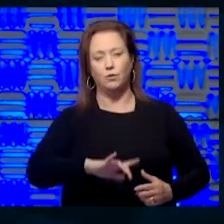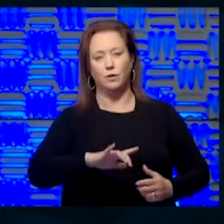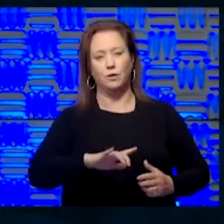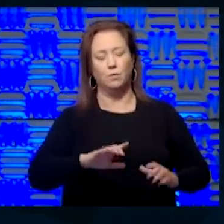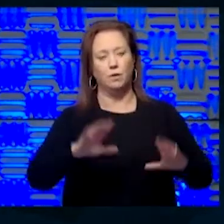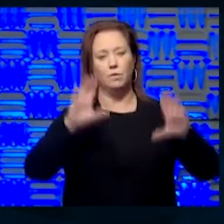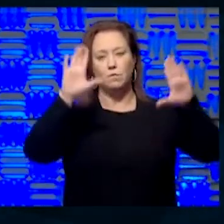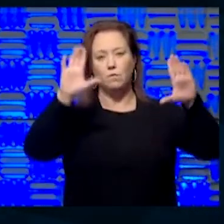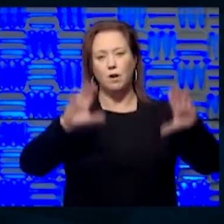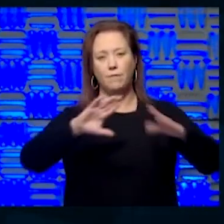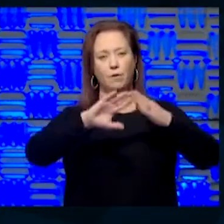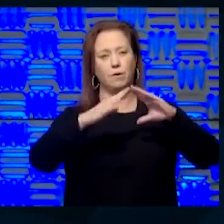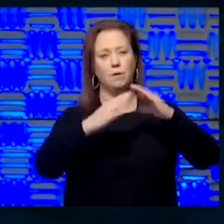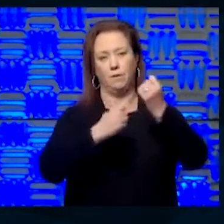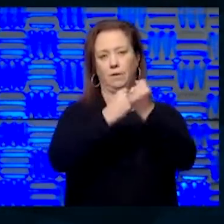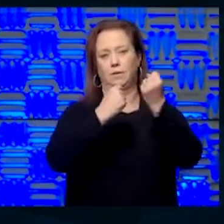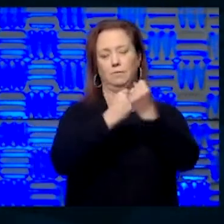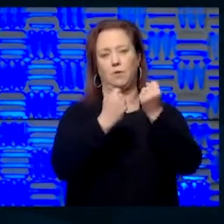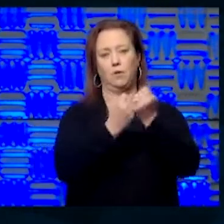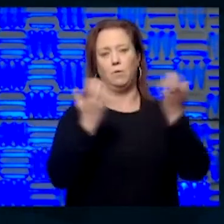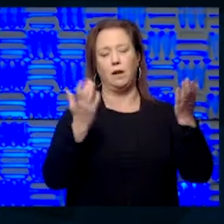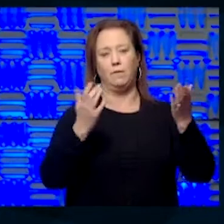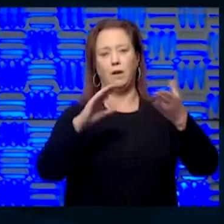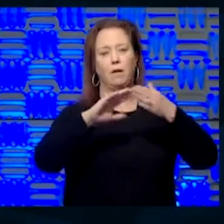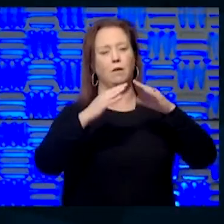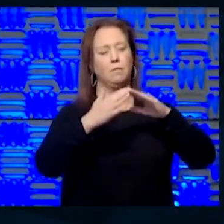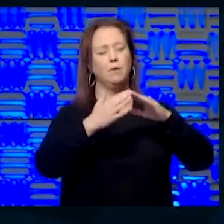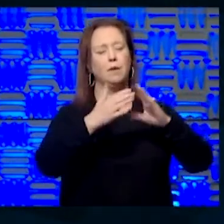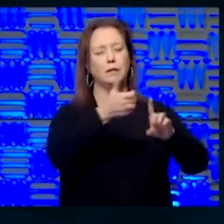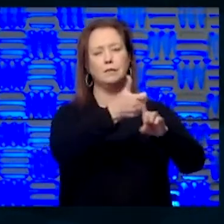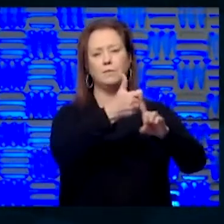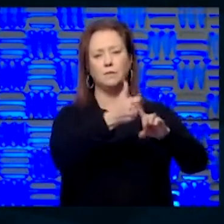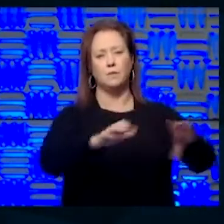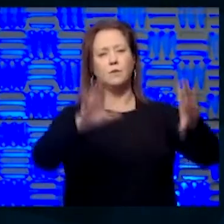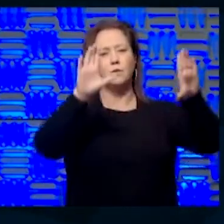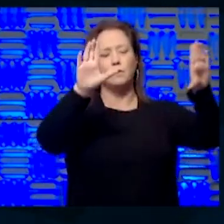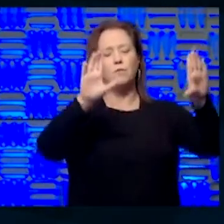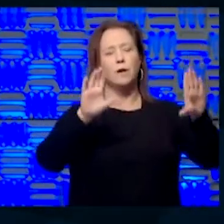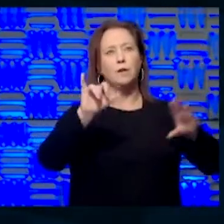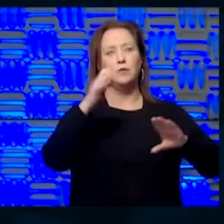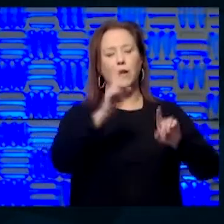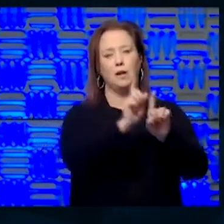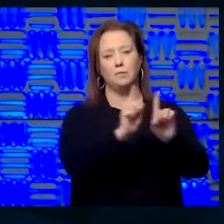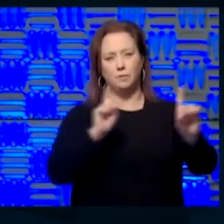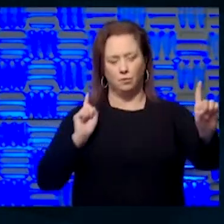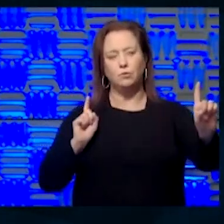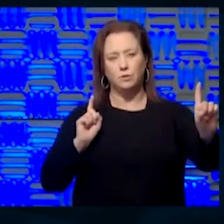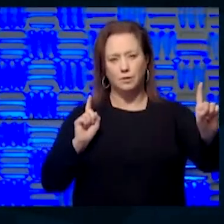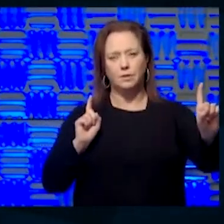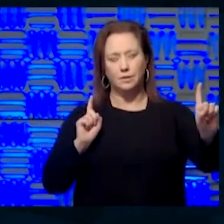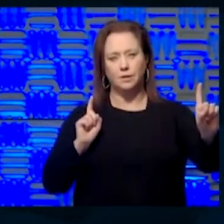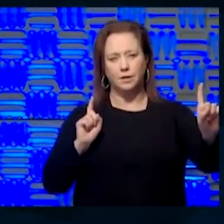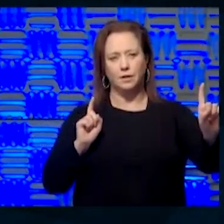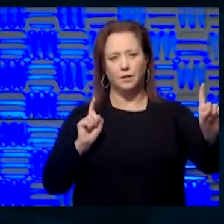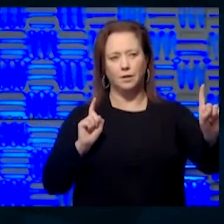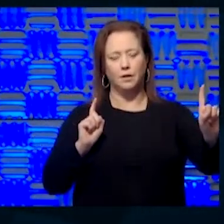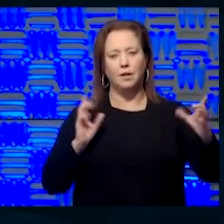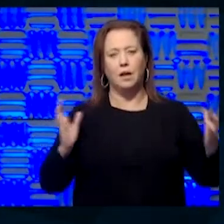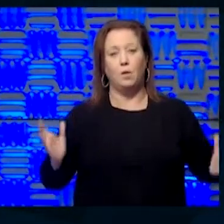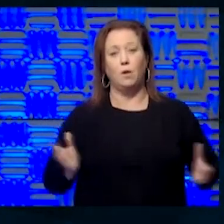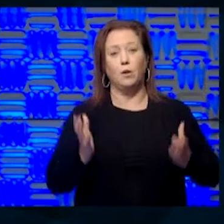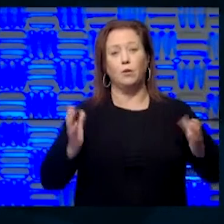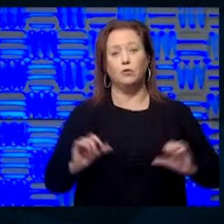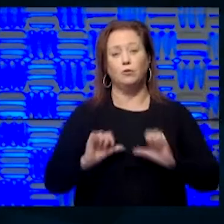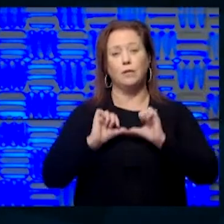the tremendous community support, and our community's been doing a very good job at social distancing, and would encourage everybody